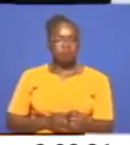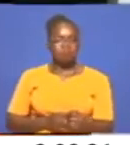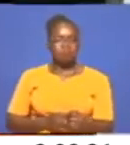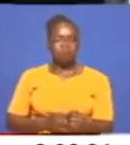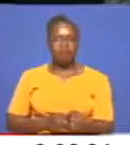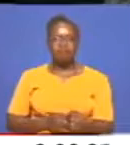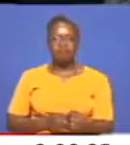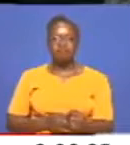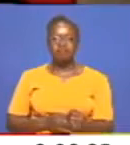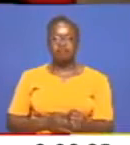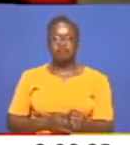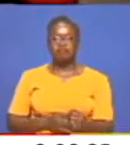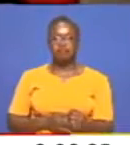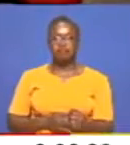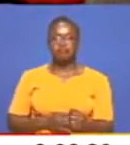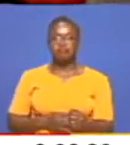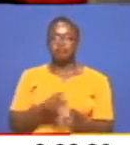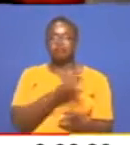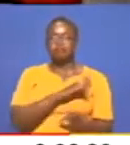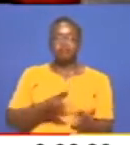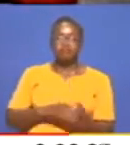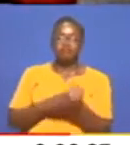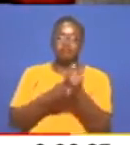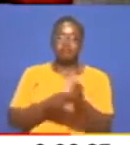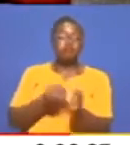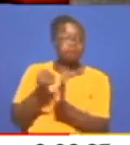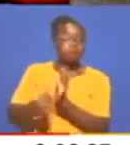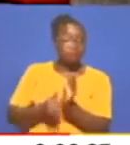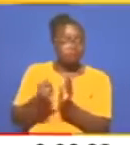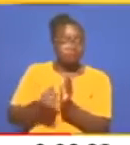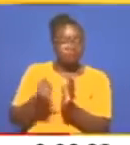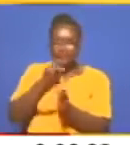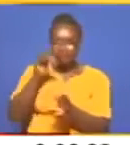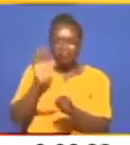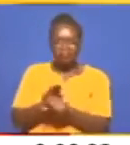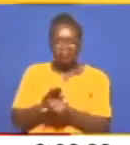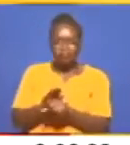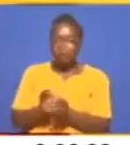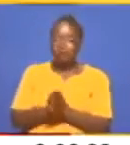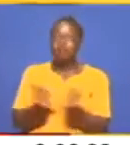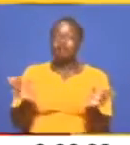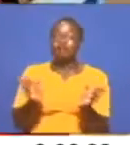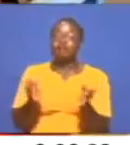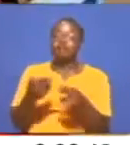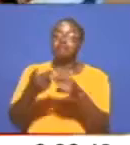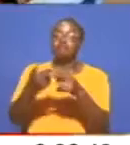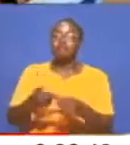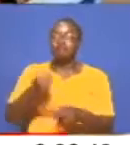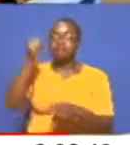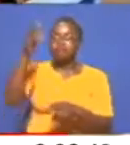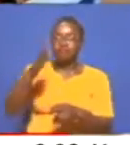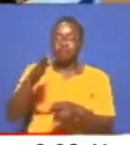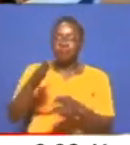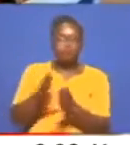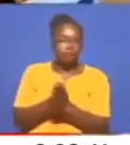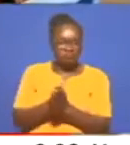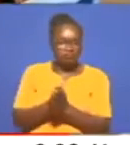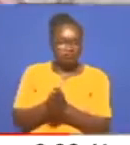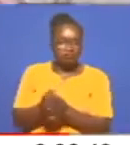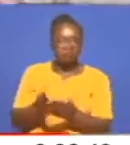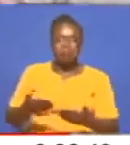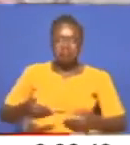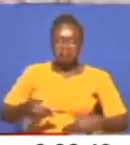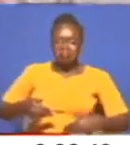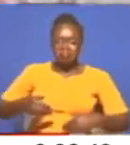Sentiments echoed by religious leaders in Naivasha, who have vowed to publicly name politicians misusing youth to disrupt rival